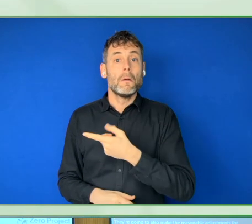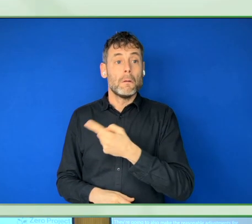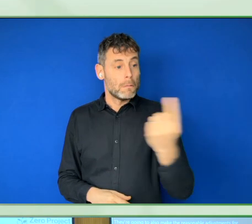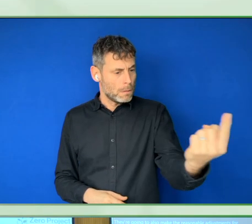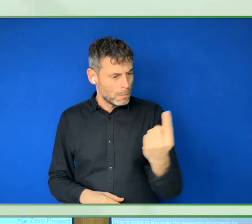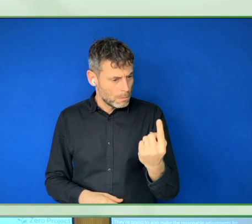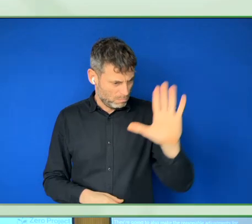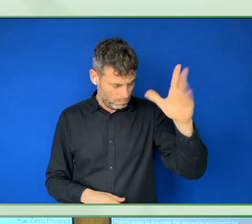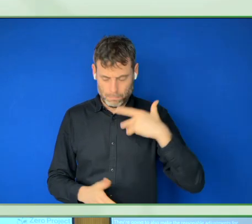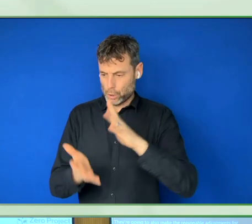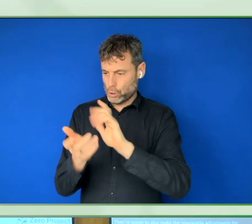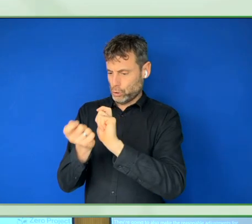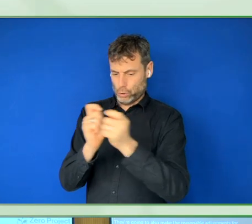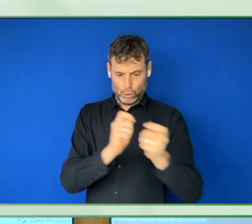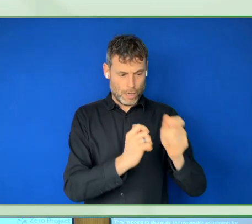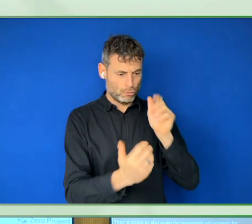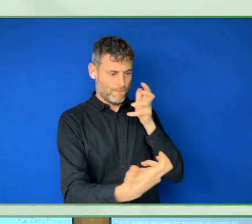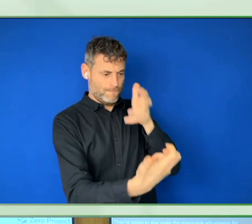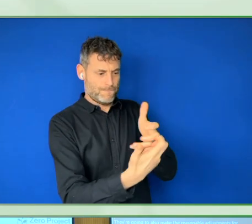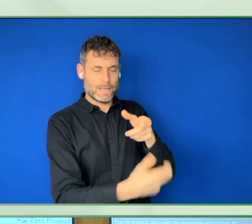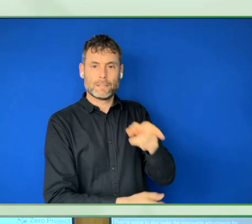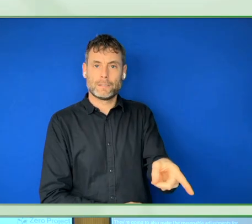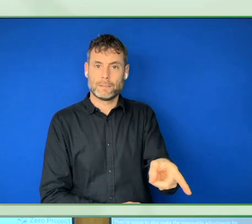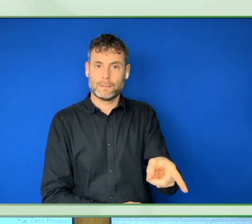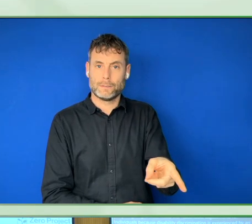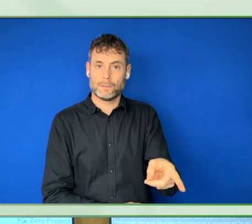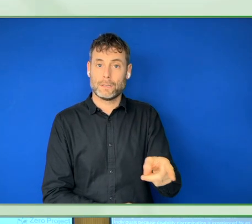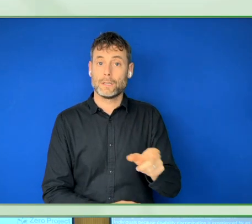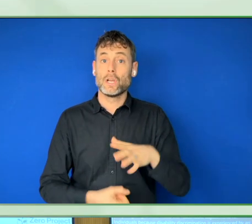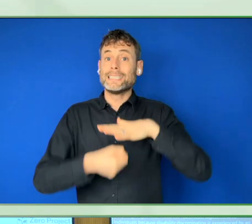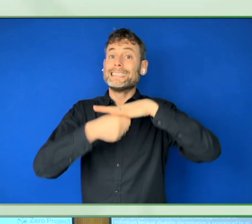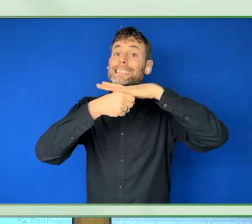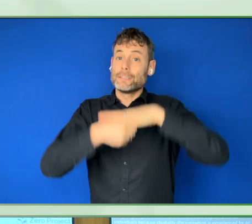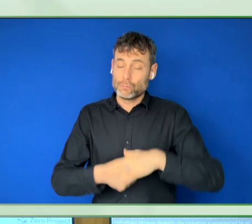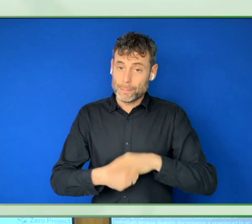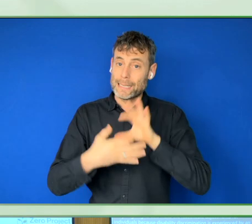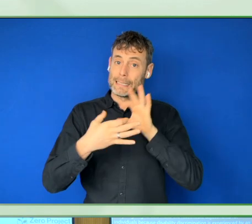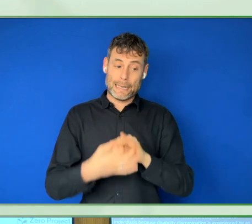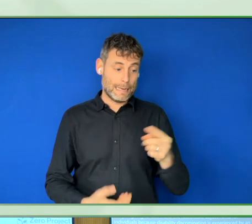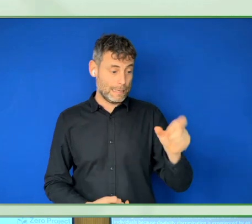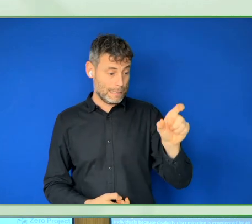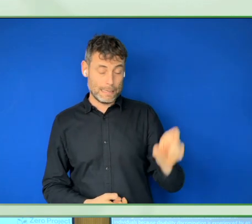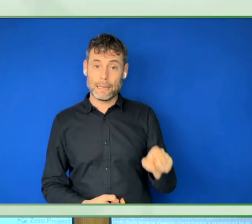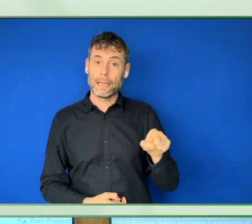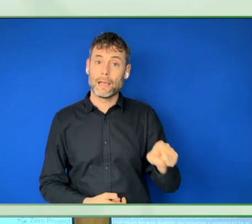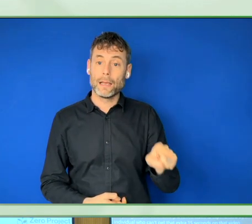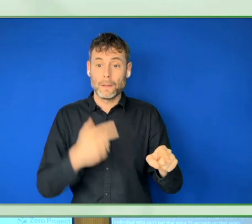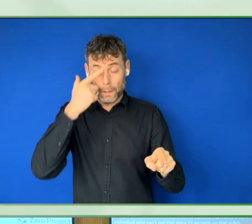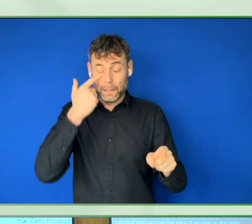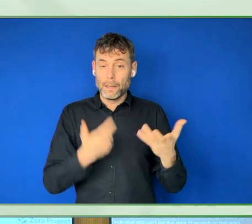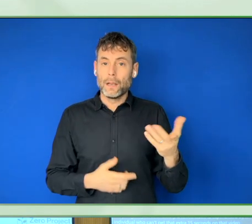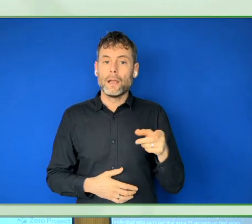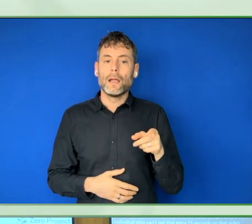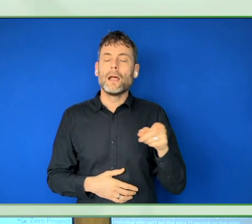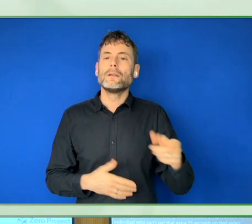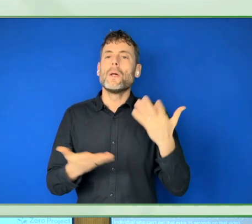disability discrimination is experienced by an individual who can't get that extra 15 seconds on that video interview because of his stutter.